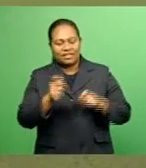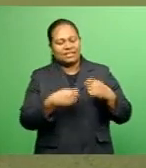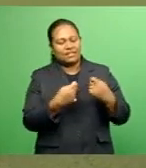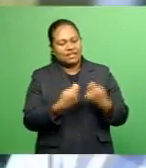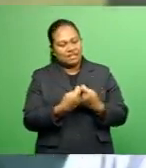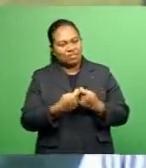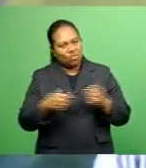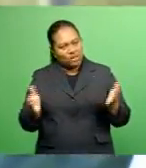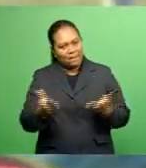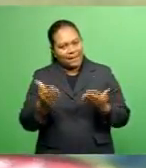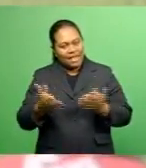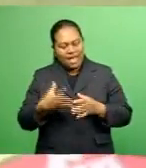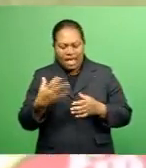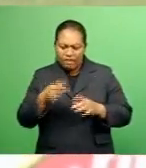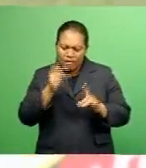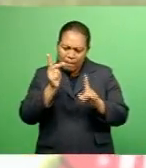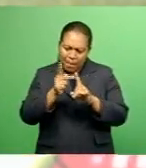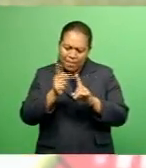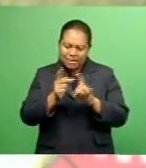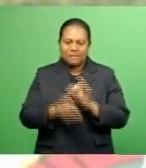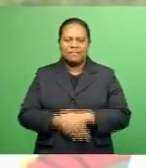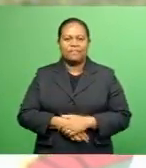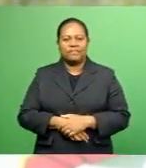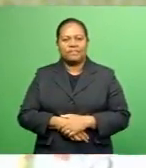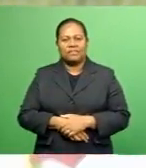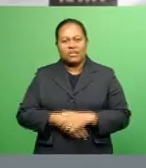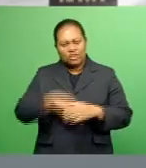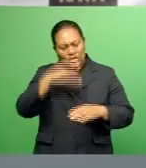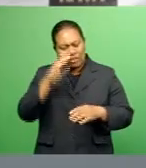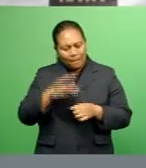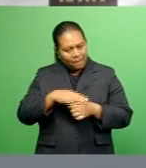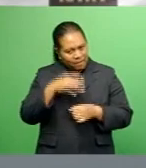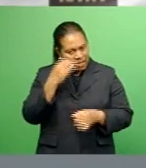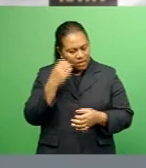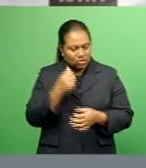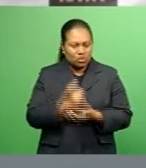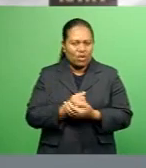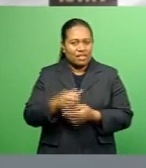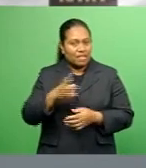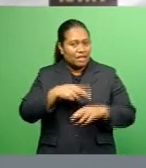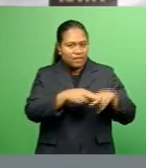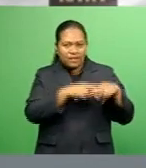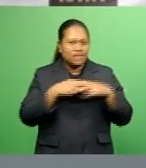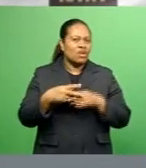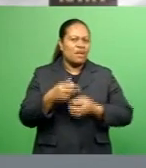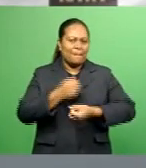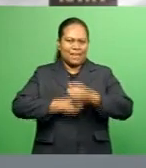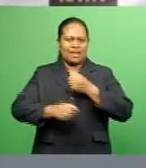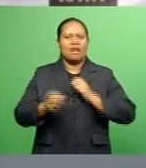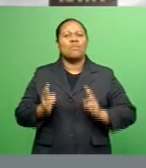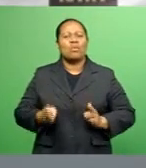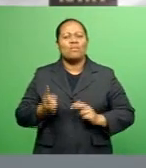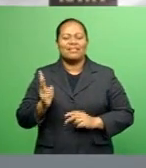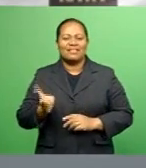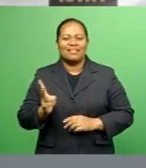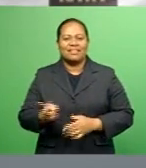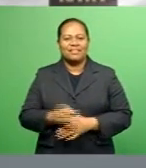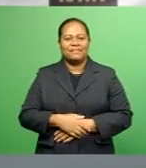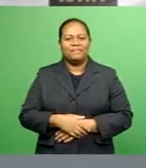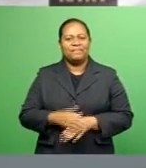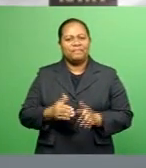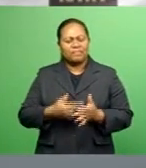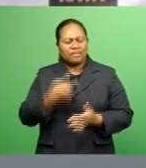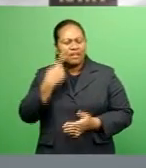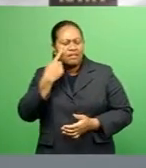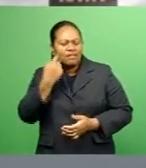want to make sure that the country get back to normalcy. And it's rightly so that we're honouring our frontliners. Because without